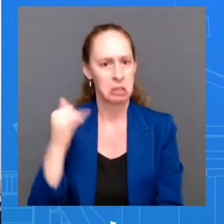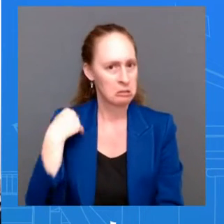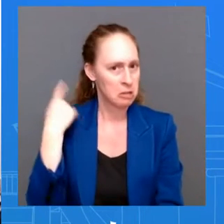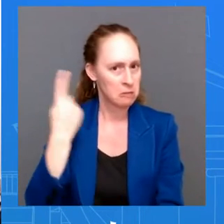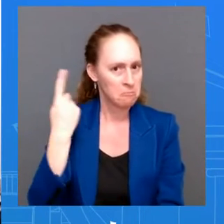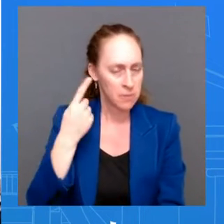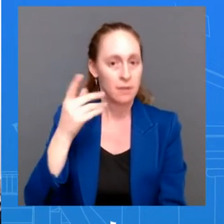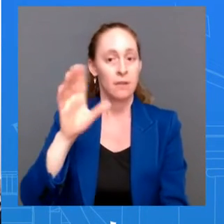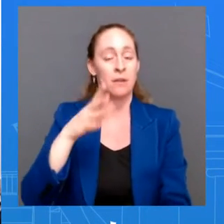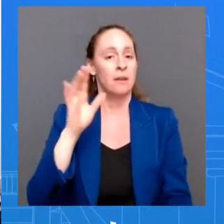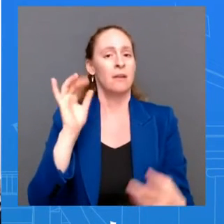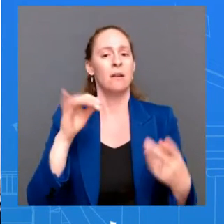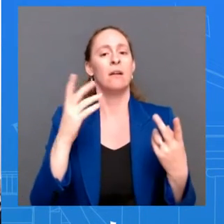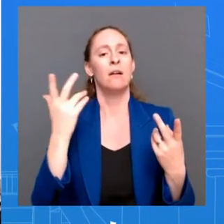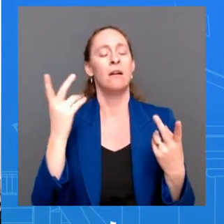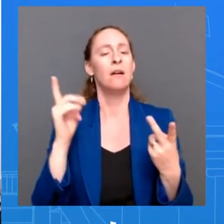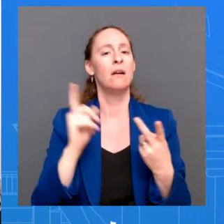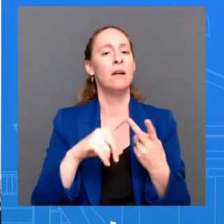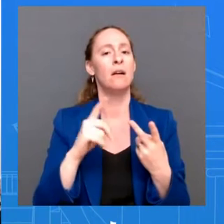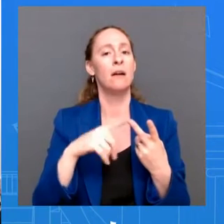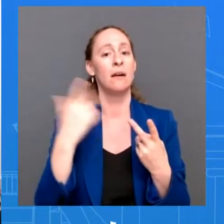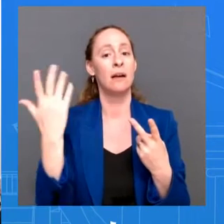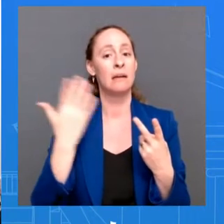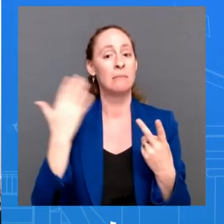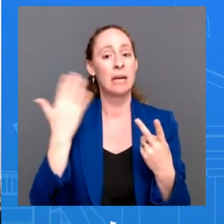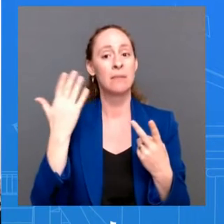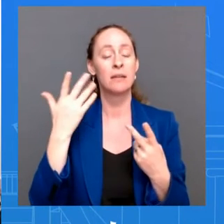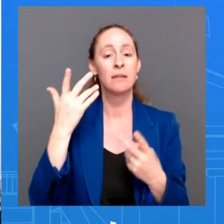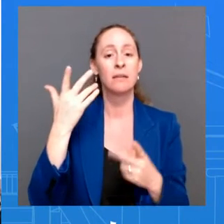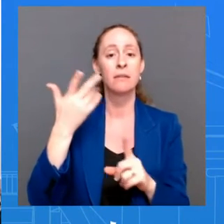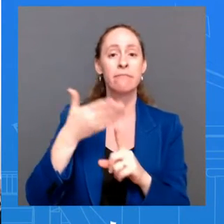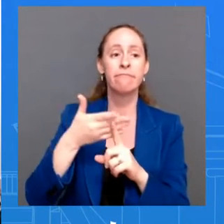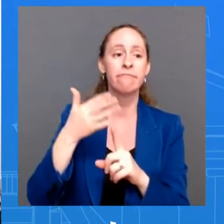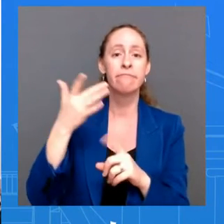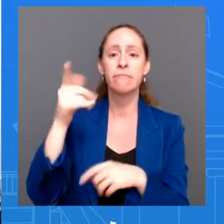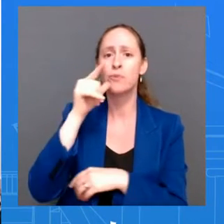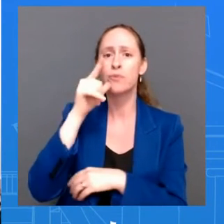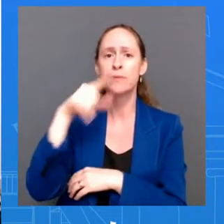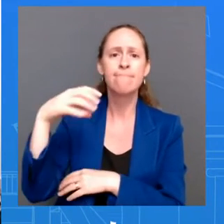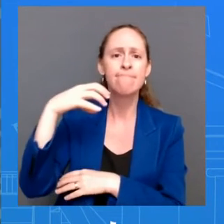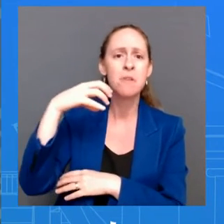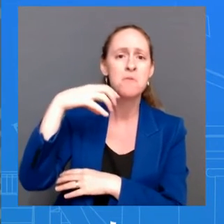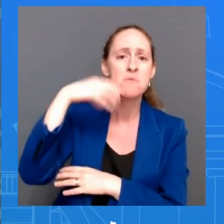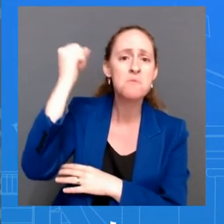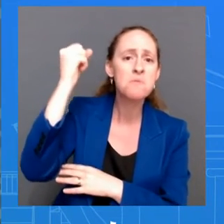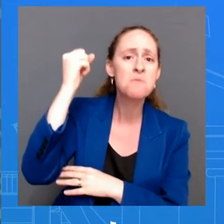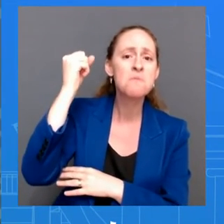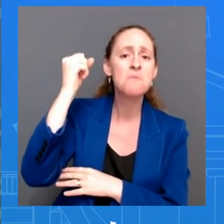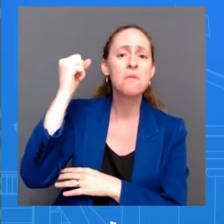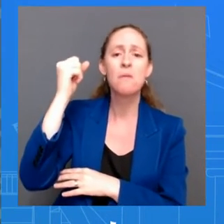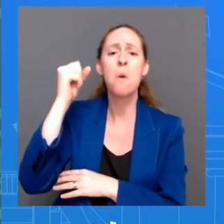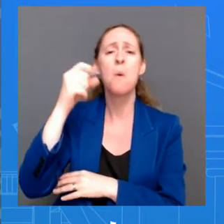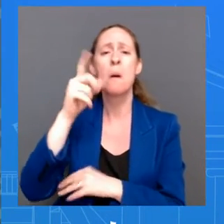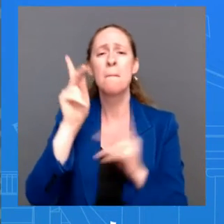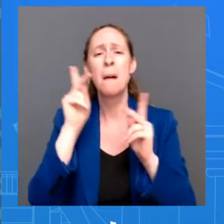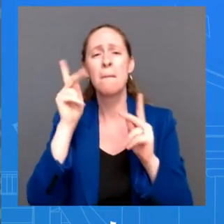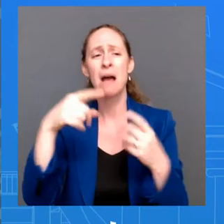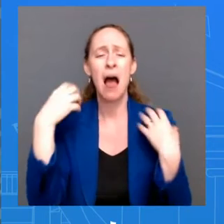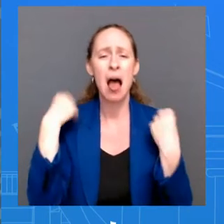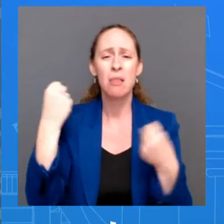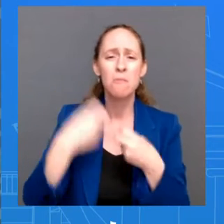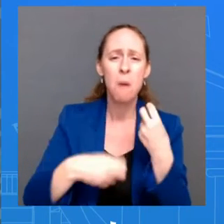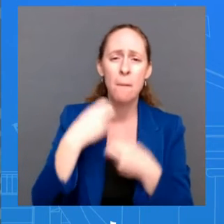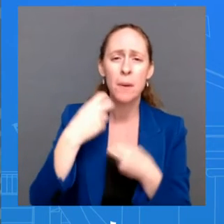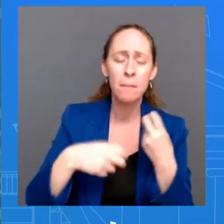be prioritized first, or would it be sort of a free-for-all as soon as they're available? So just so folks know, and I'm sure you guys are all tracking this, HHS